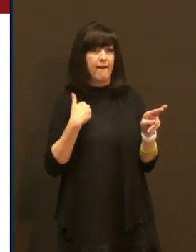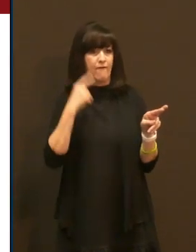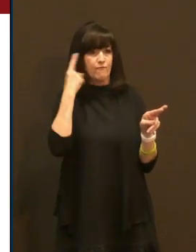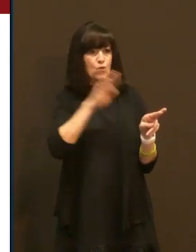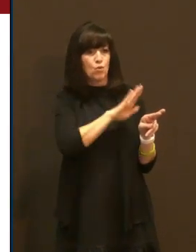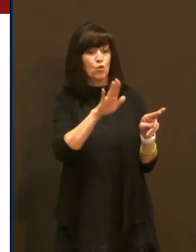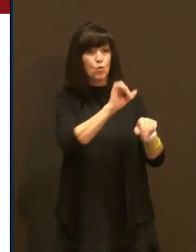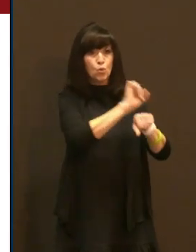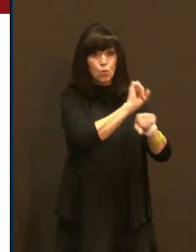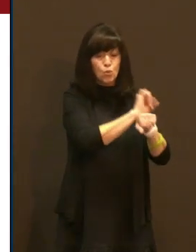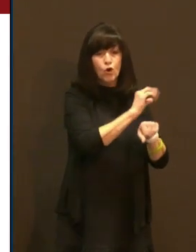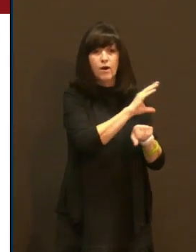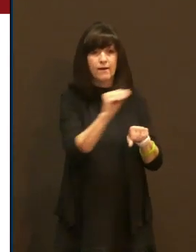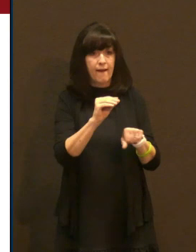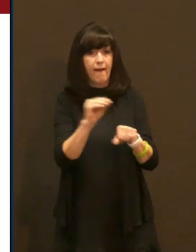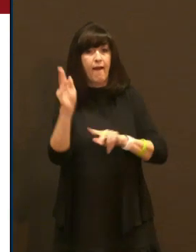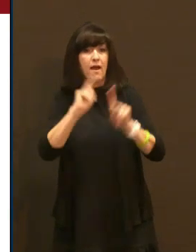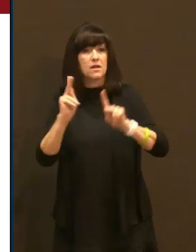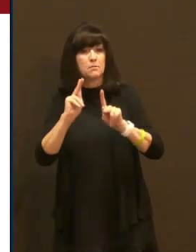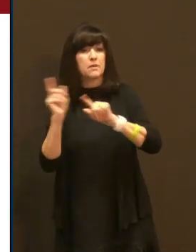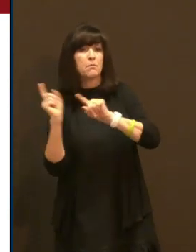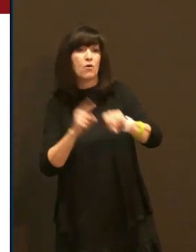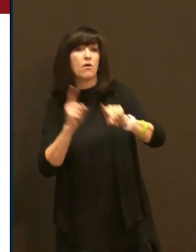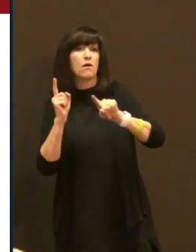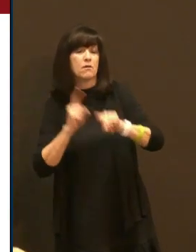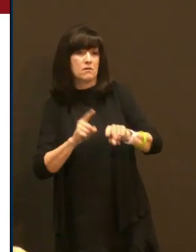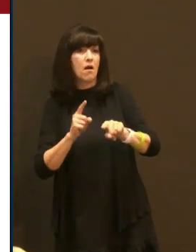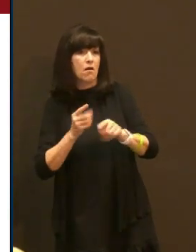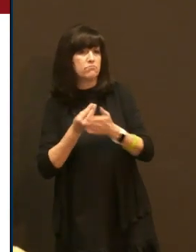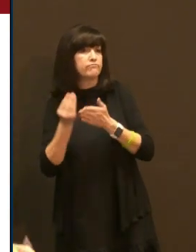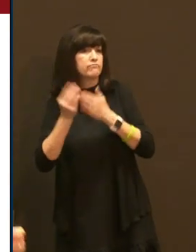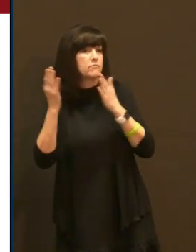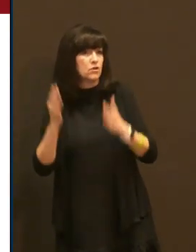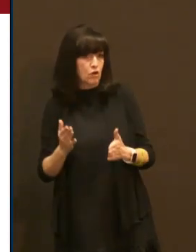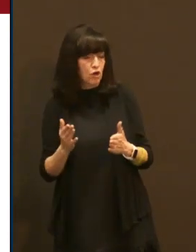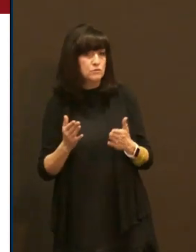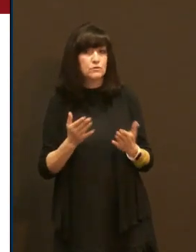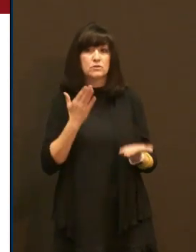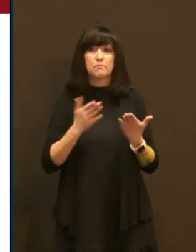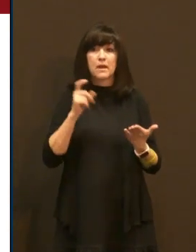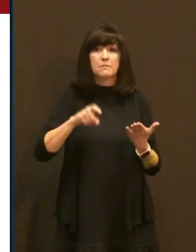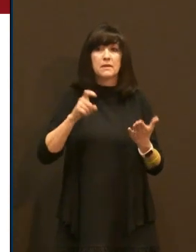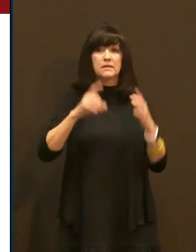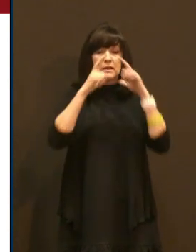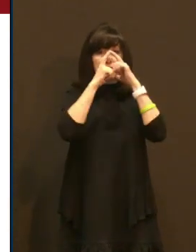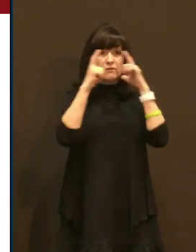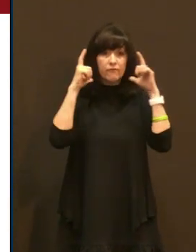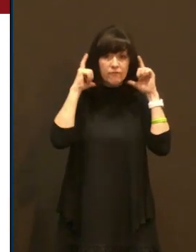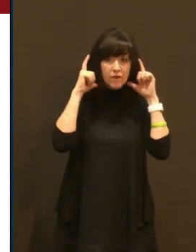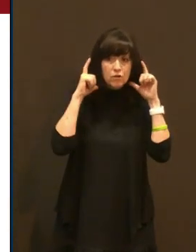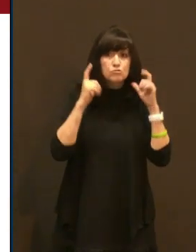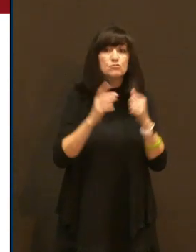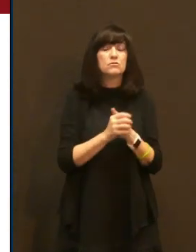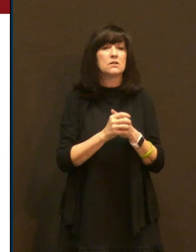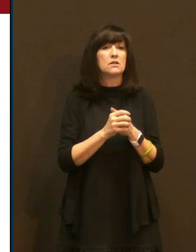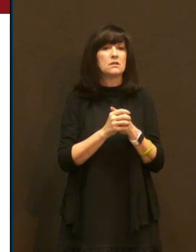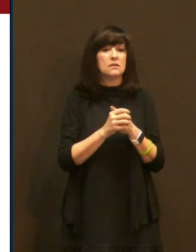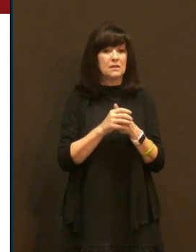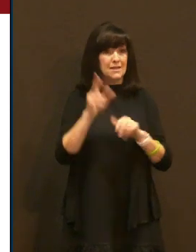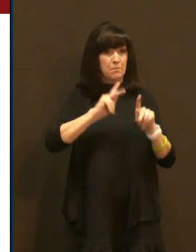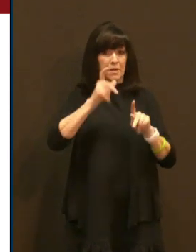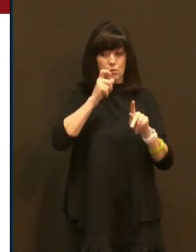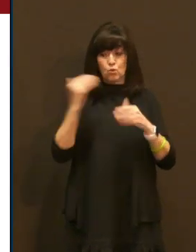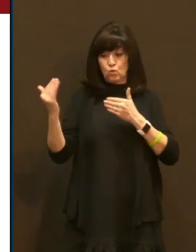come down, there is equipment that they will need. You know, face shields maybe for some of those people that work in close quarters with